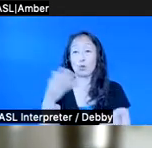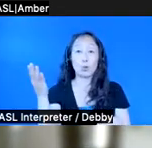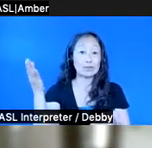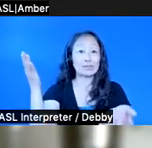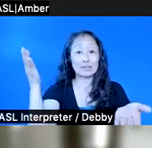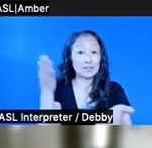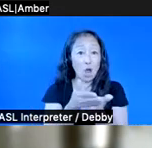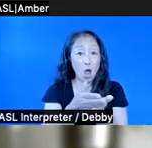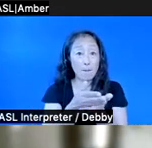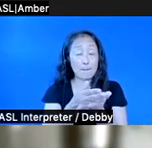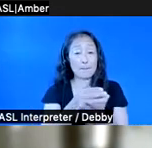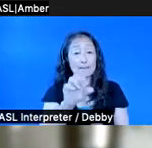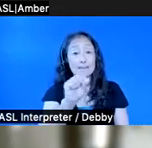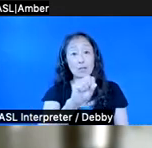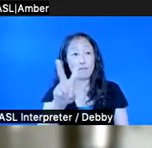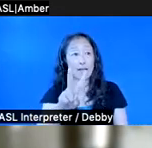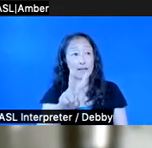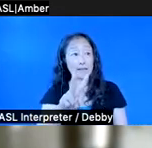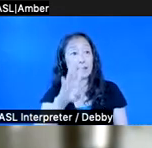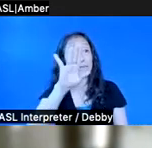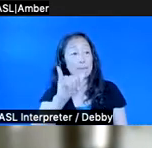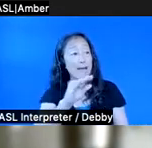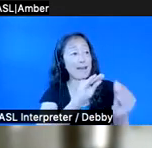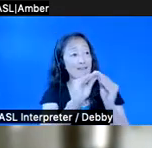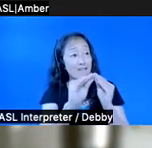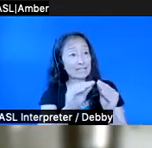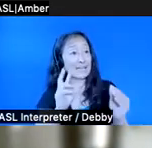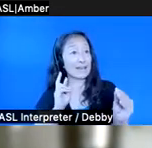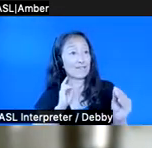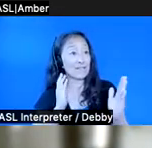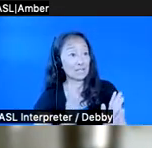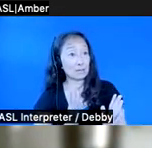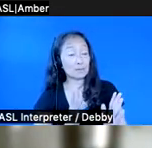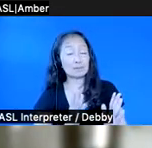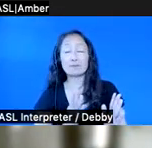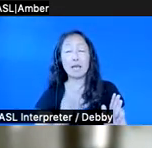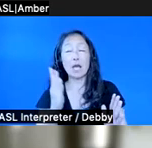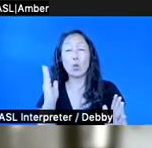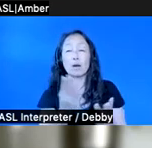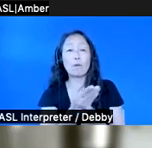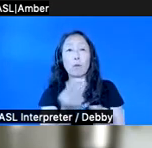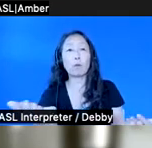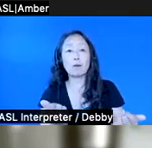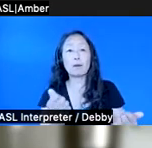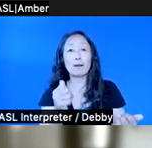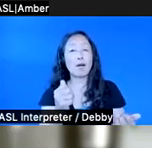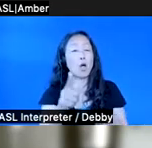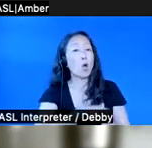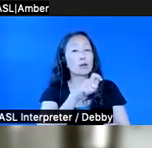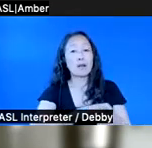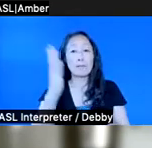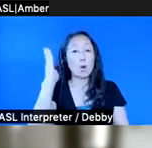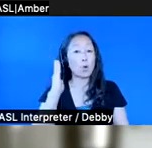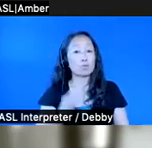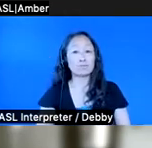fixing victims, we would have ended it a long time ago because they've spent a lot of years trying to fix them. It is not about what victims do or don't